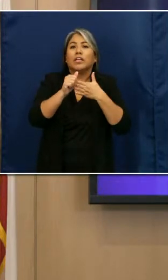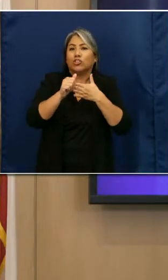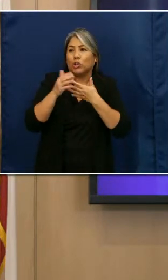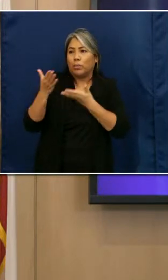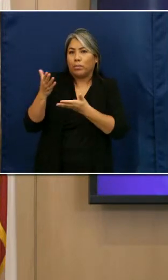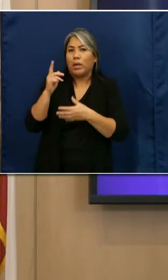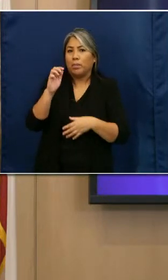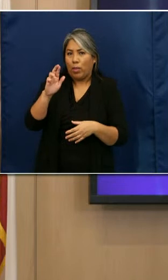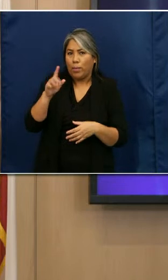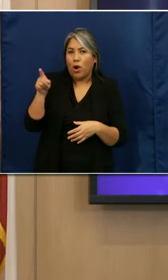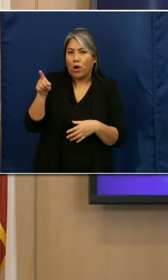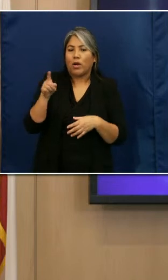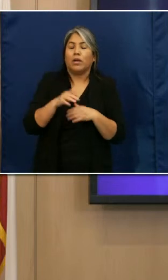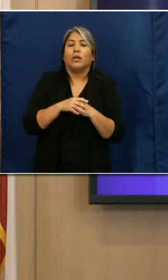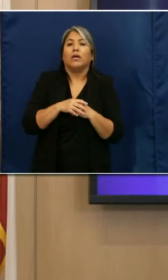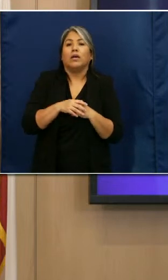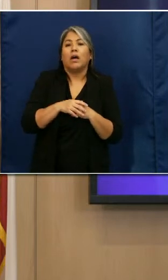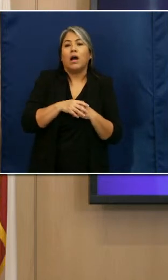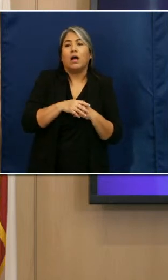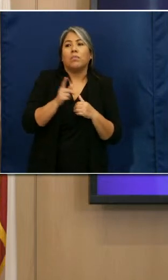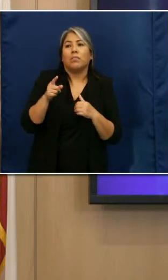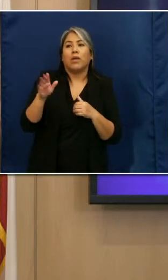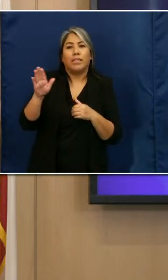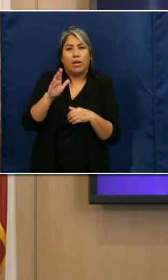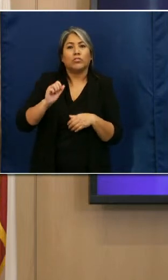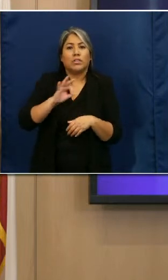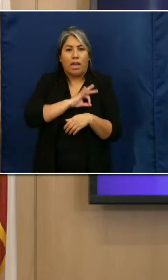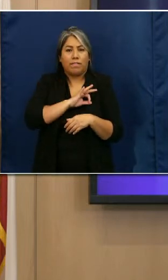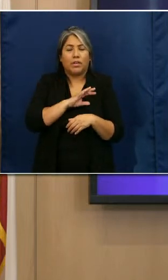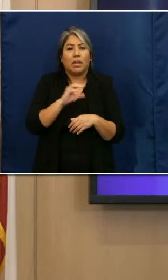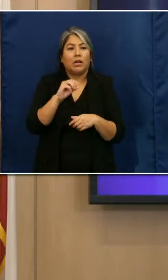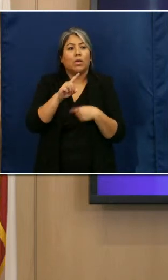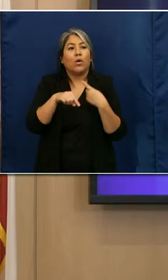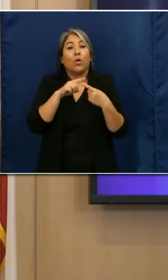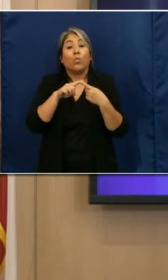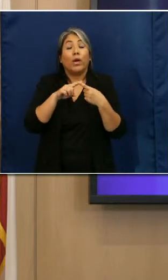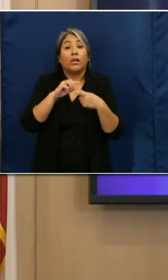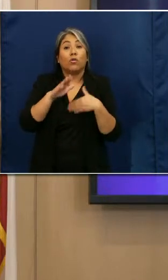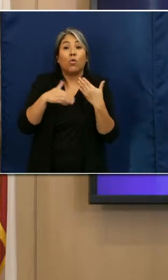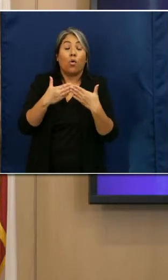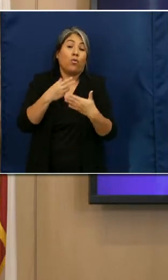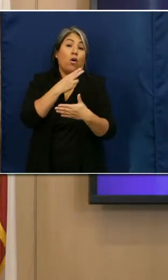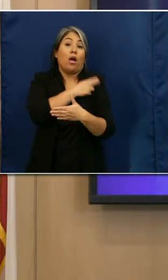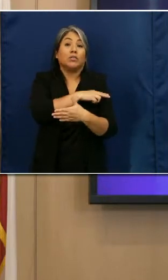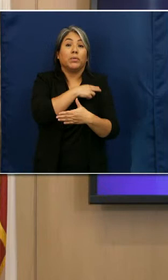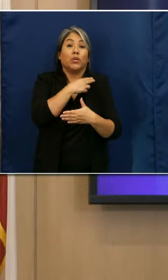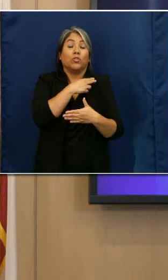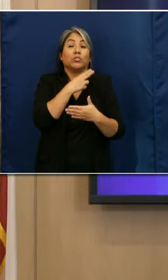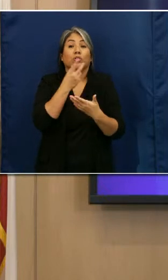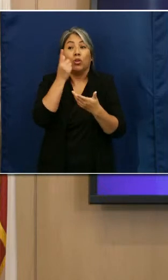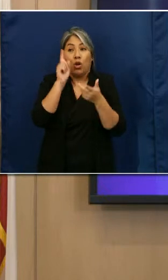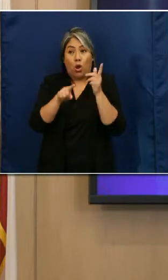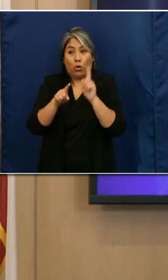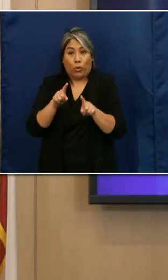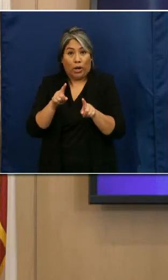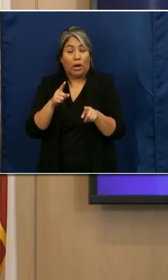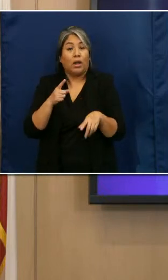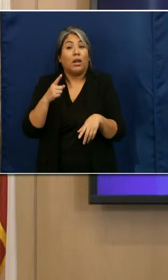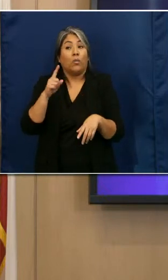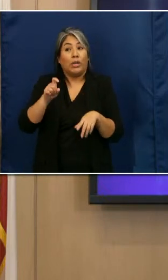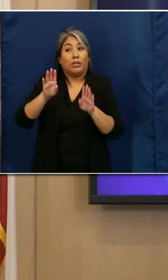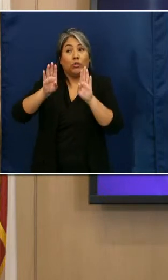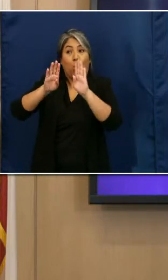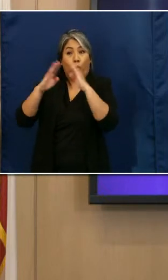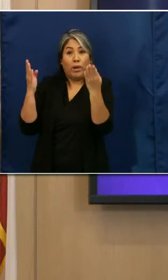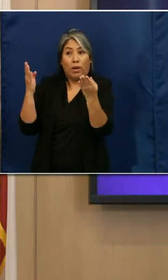there at Palomar in their staffing. And when all the hospitals agree that we need to open that